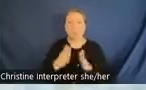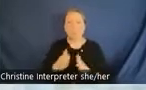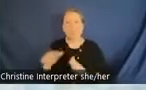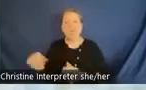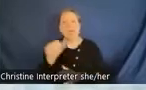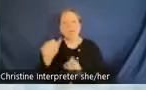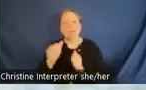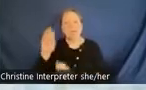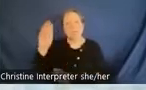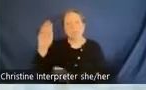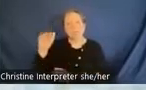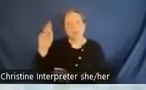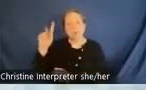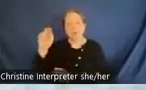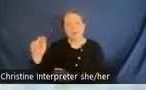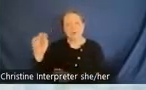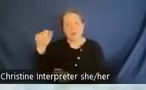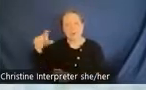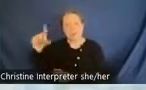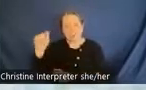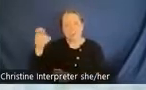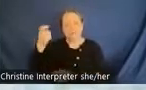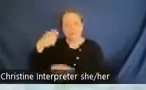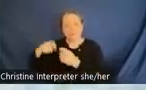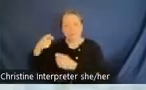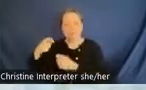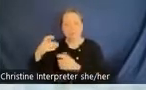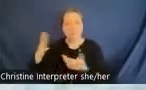so it's statewide. And